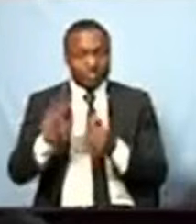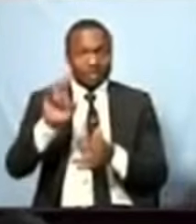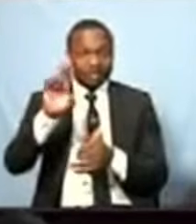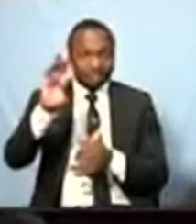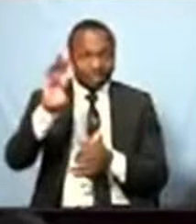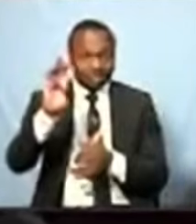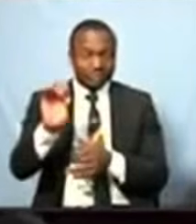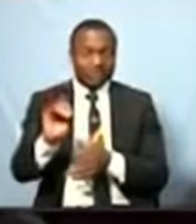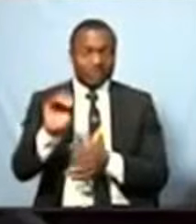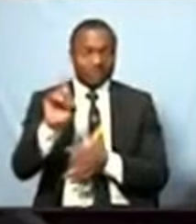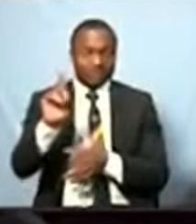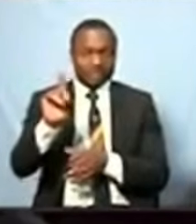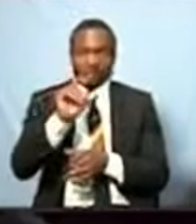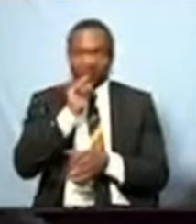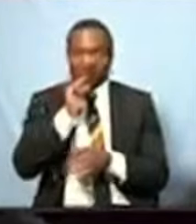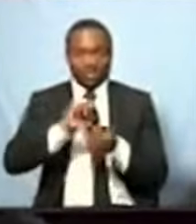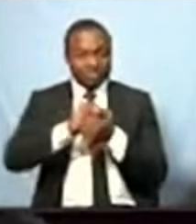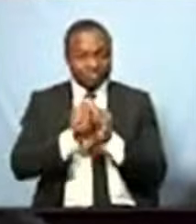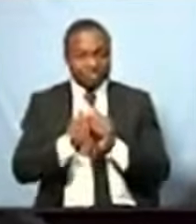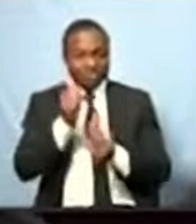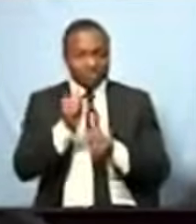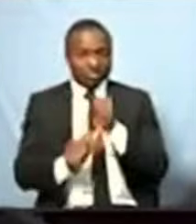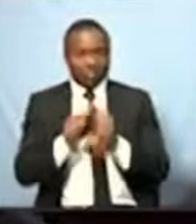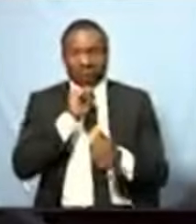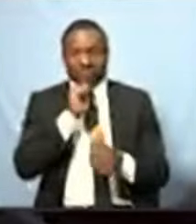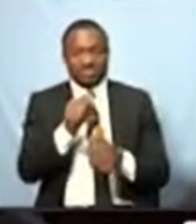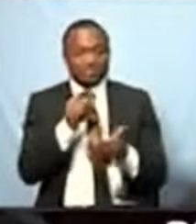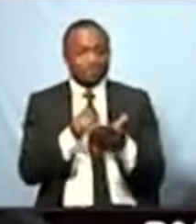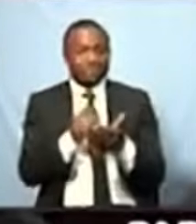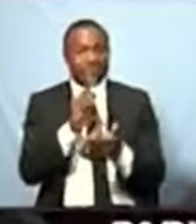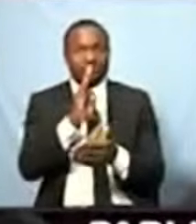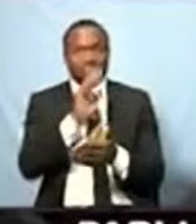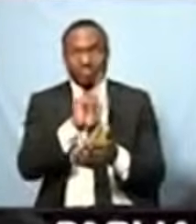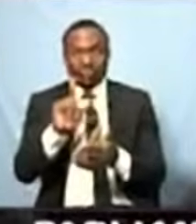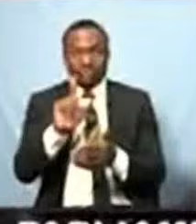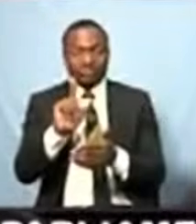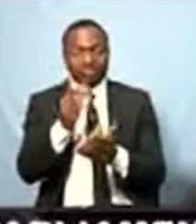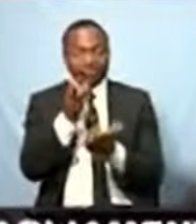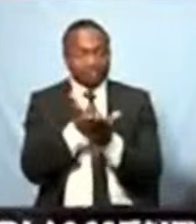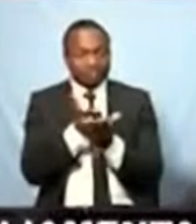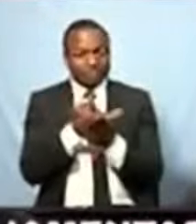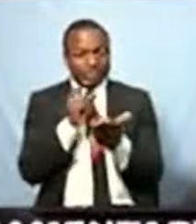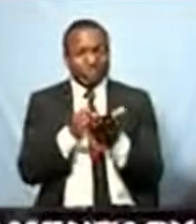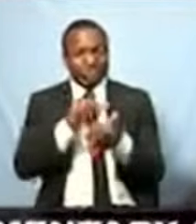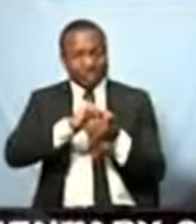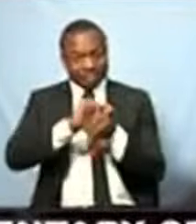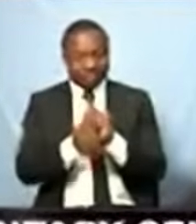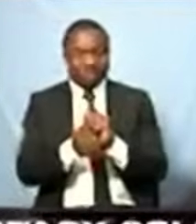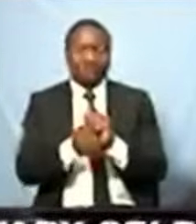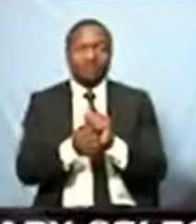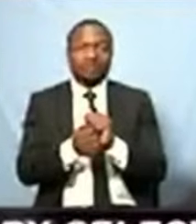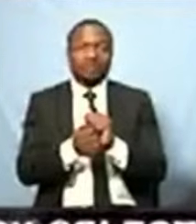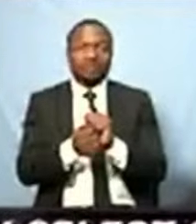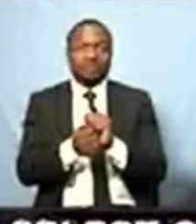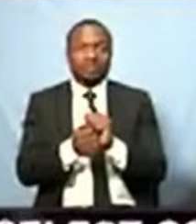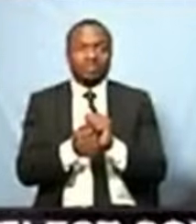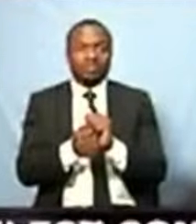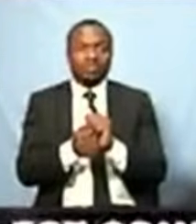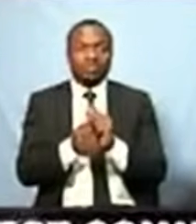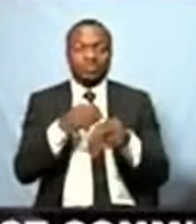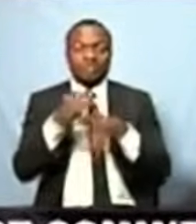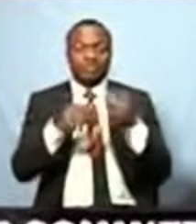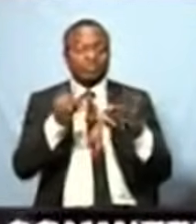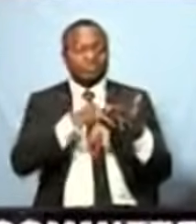70D is not amended, and which is not, this bill is proposing these 2 amendments, it stands a